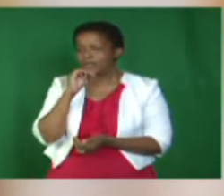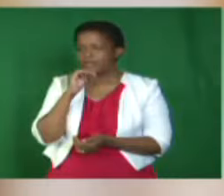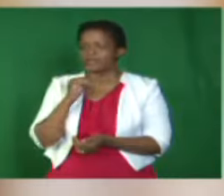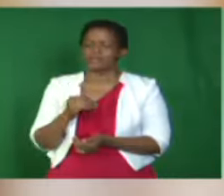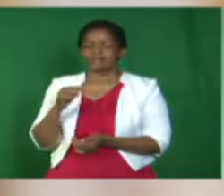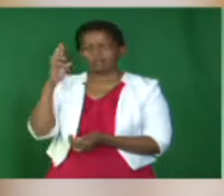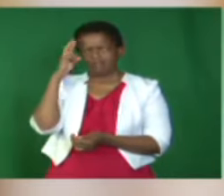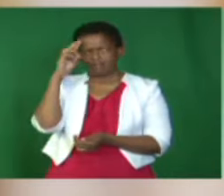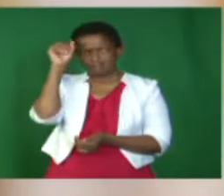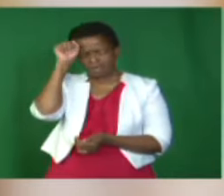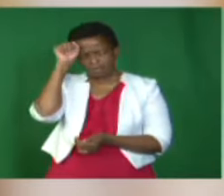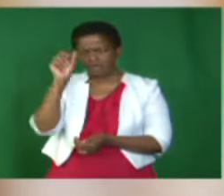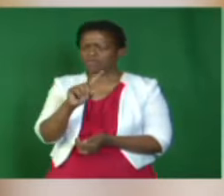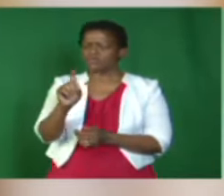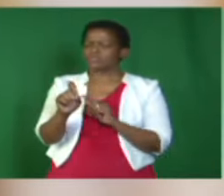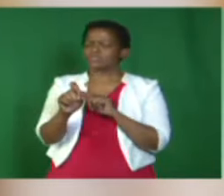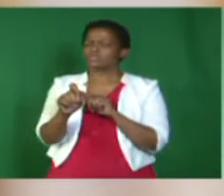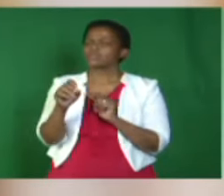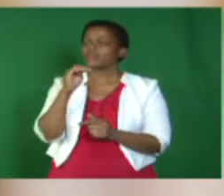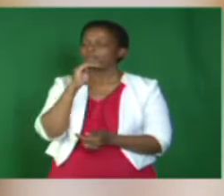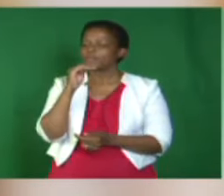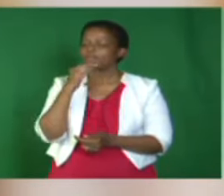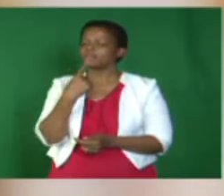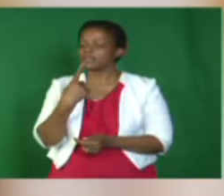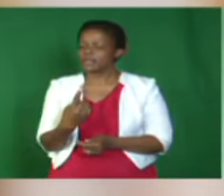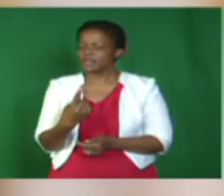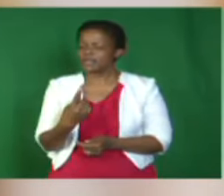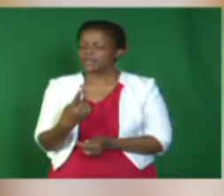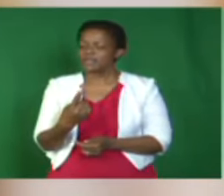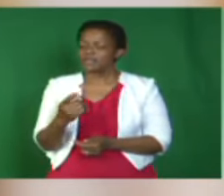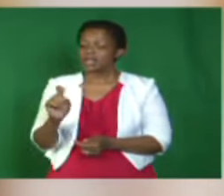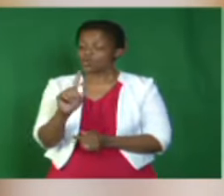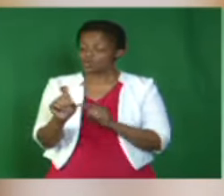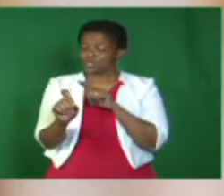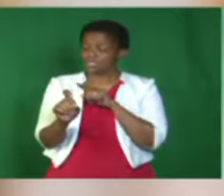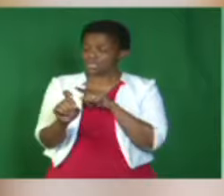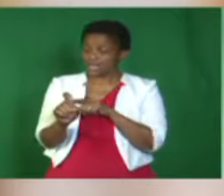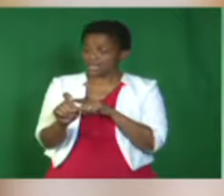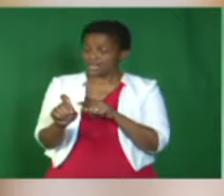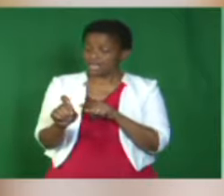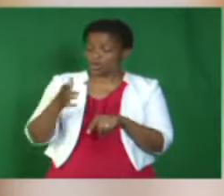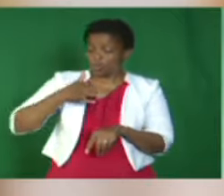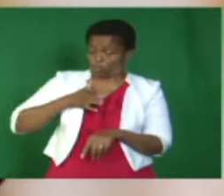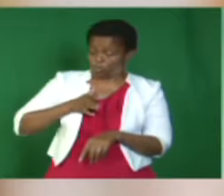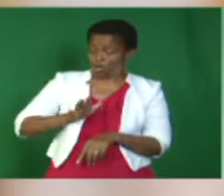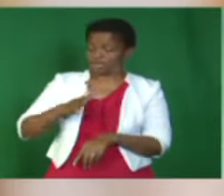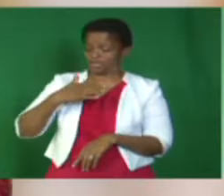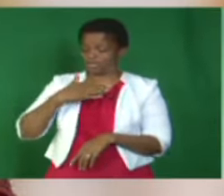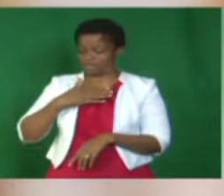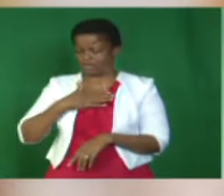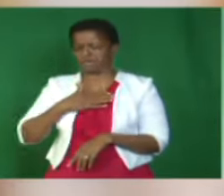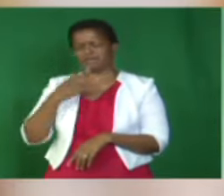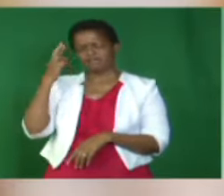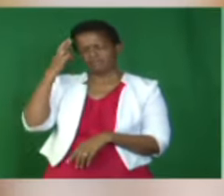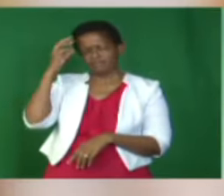is a recall question type, it is when we are trying to say it is the type of question that requires you to retell